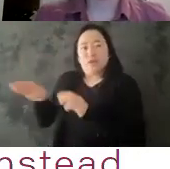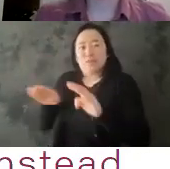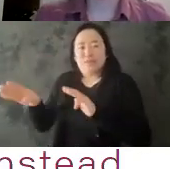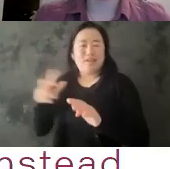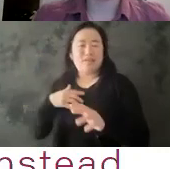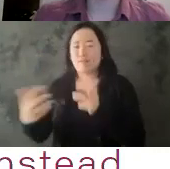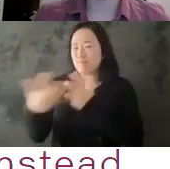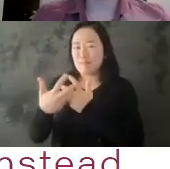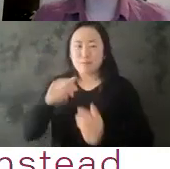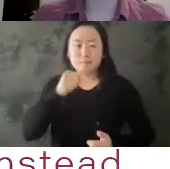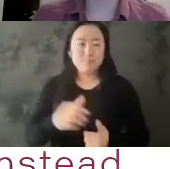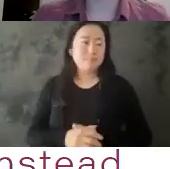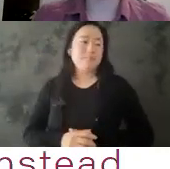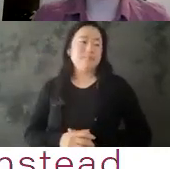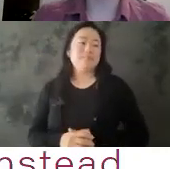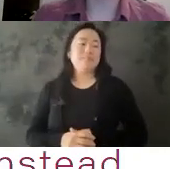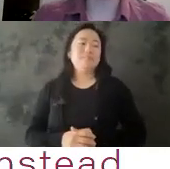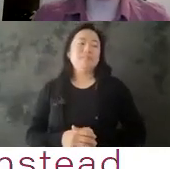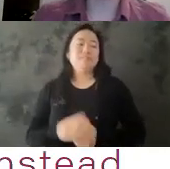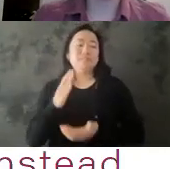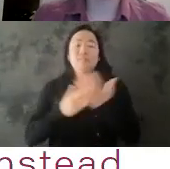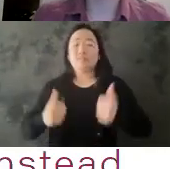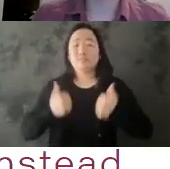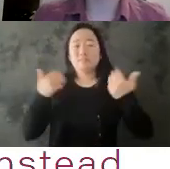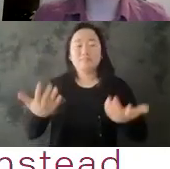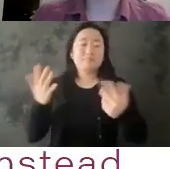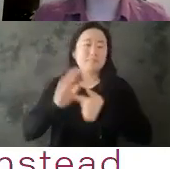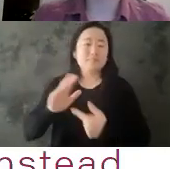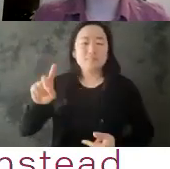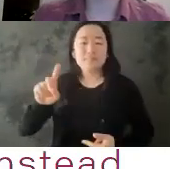that some survivors of trauma, if it's domestic violence, they might continue a